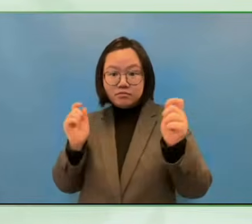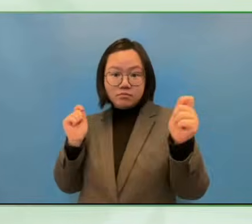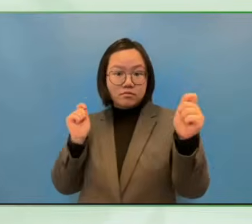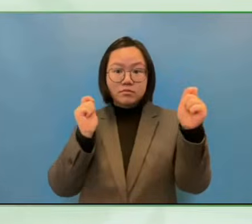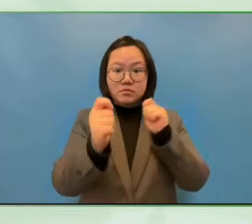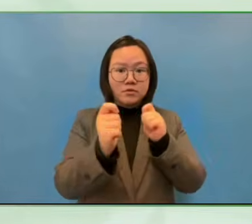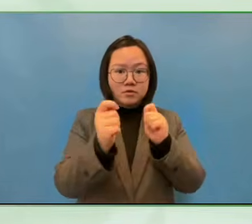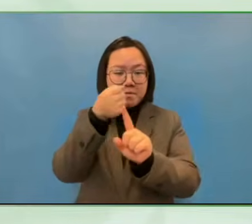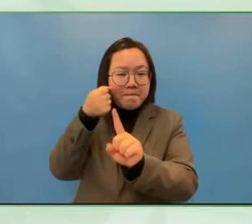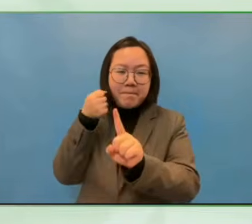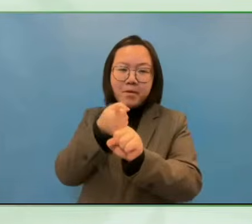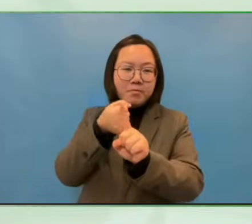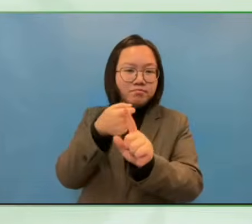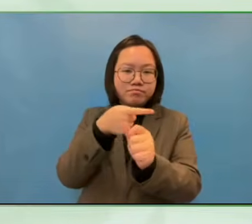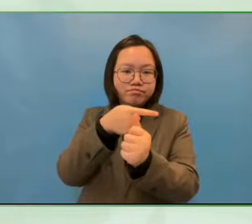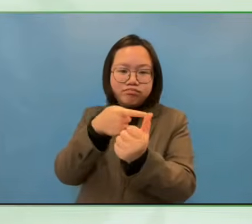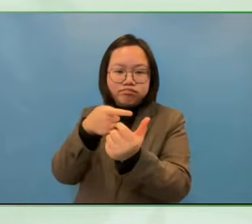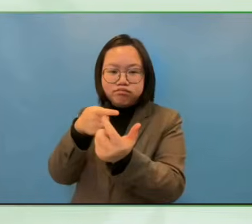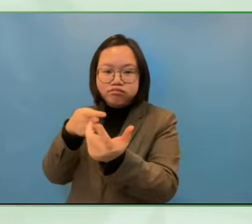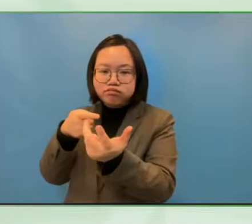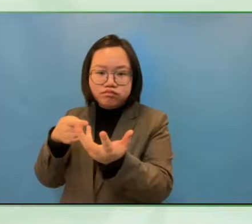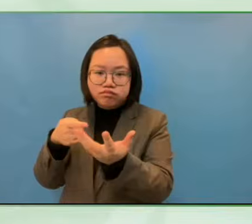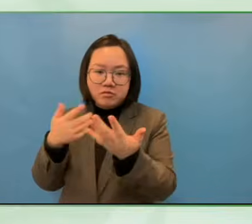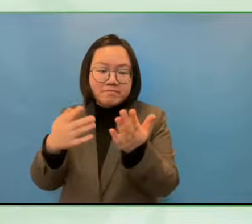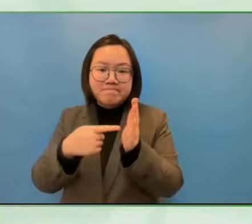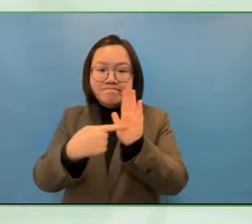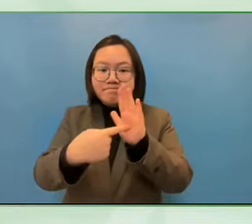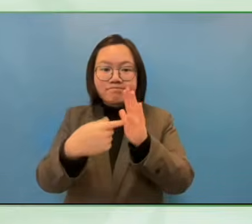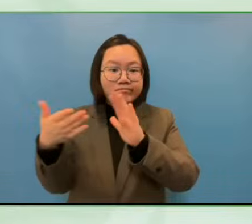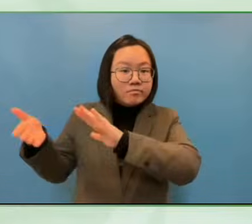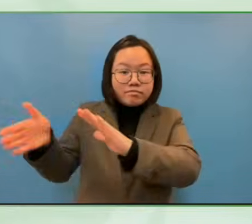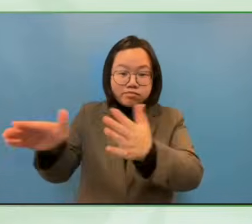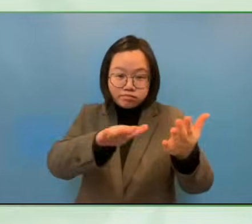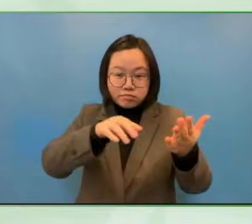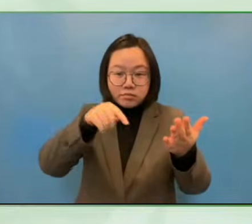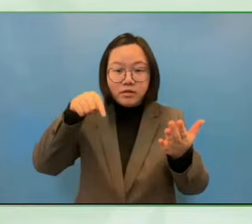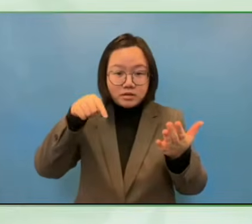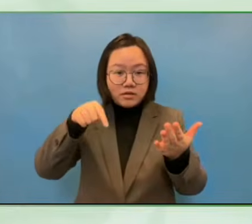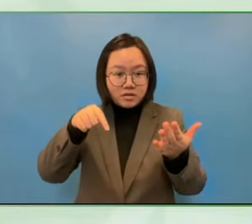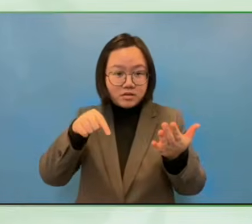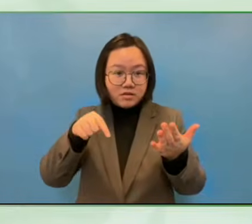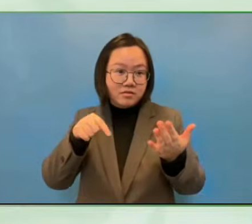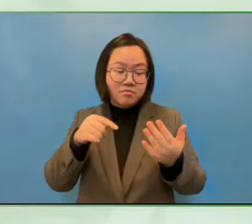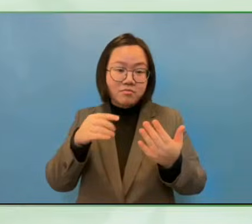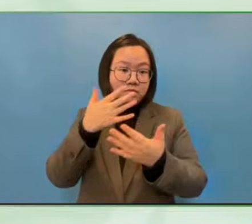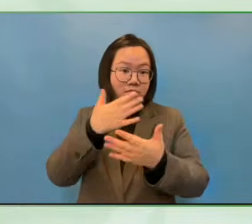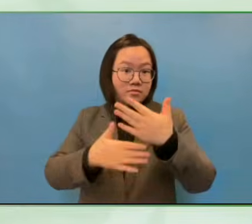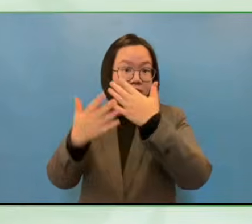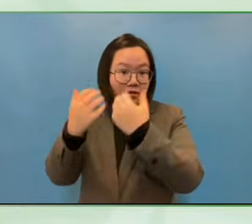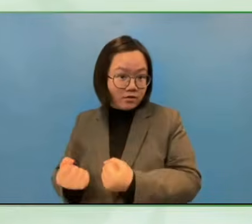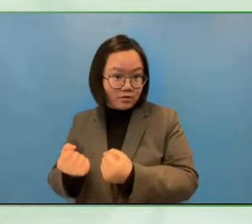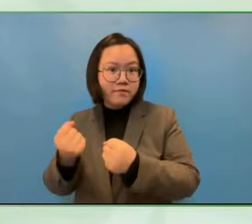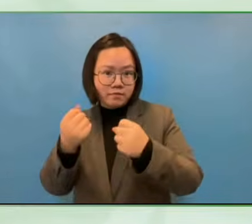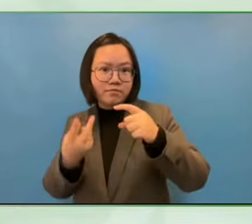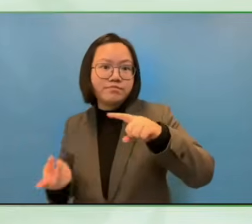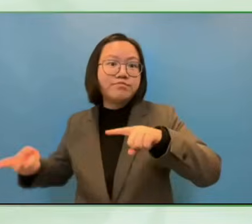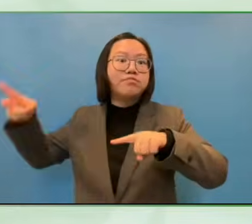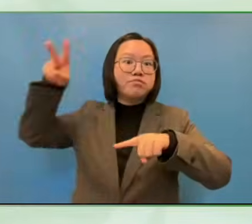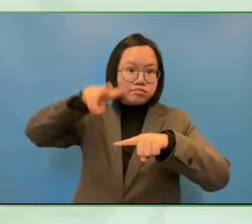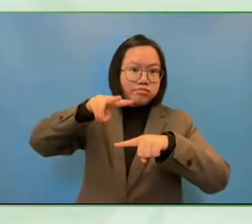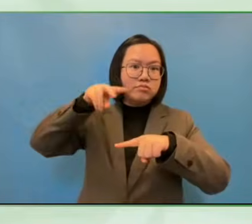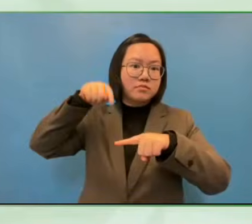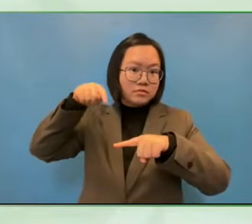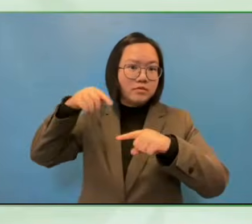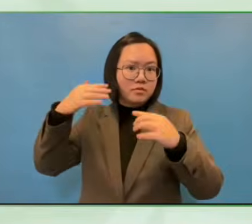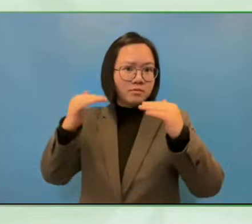For example, the heat waves in Australia, the heat wave in British Columbia, over 90% of the mortalities